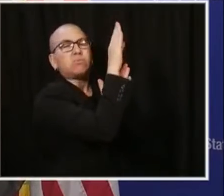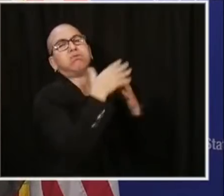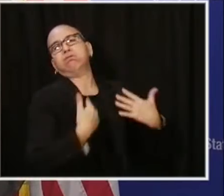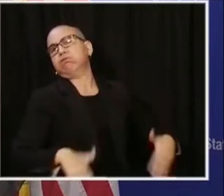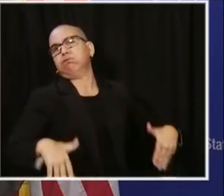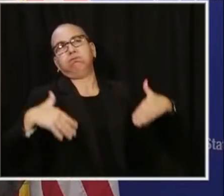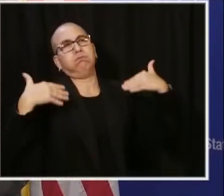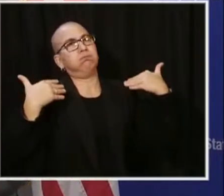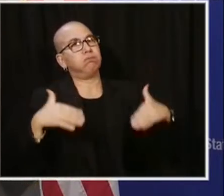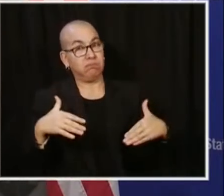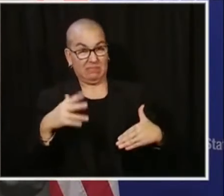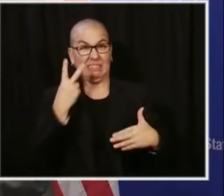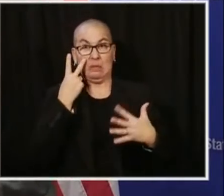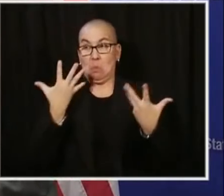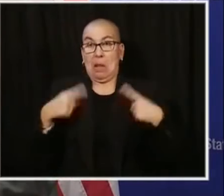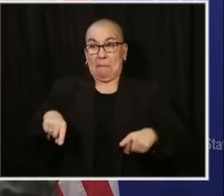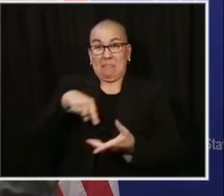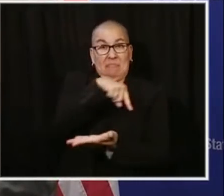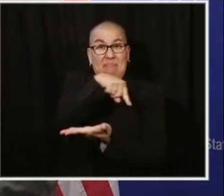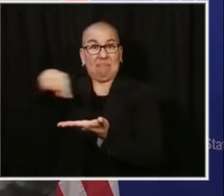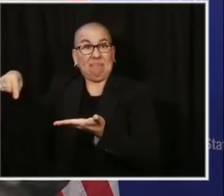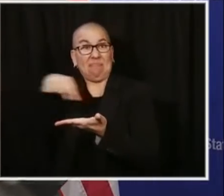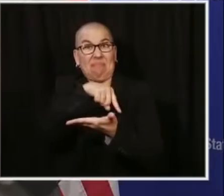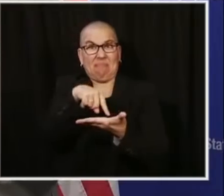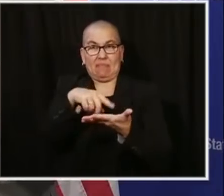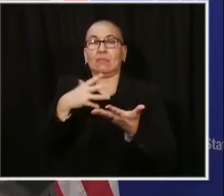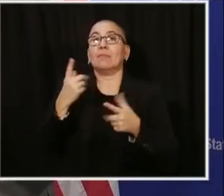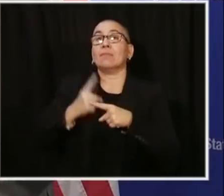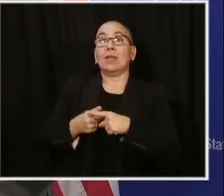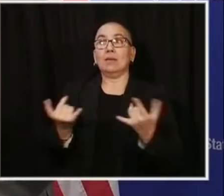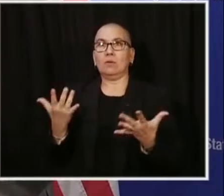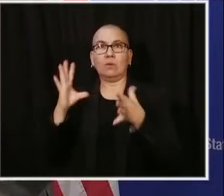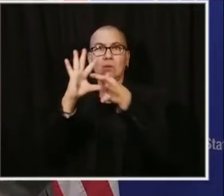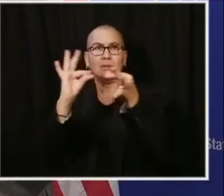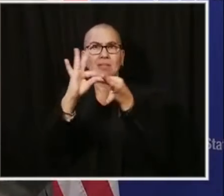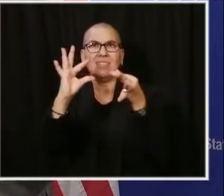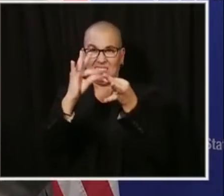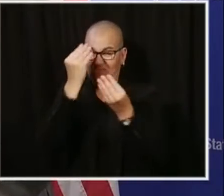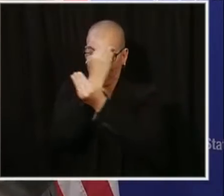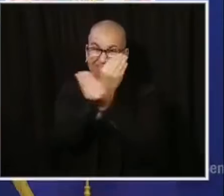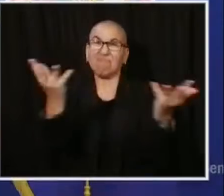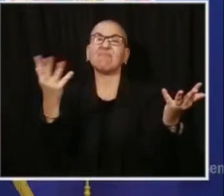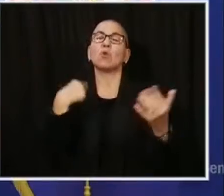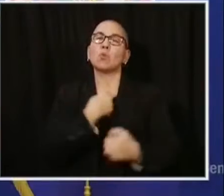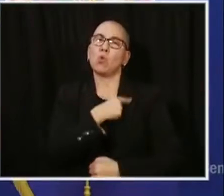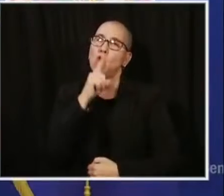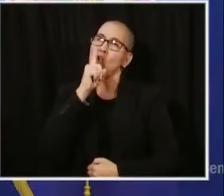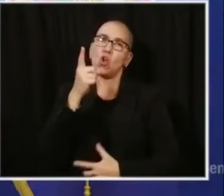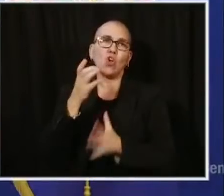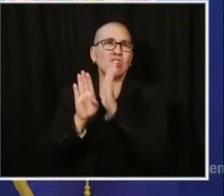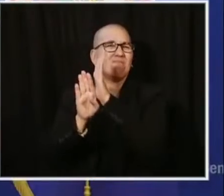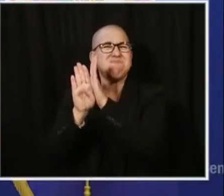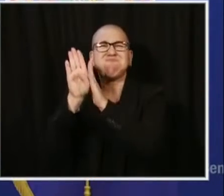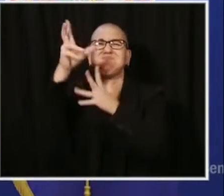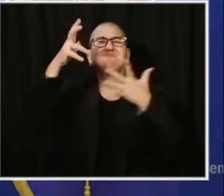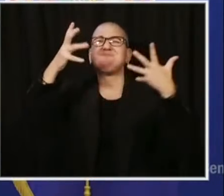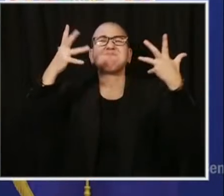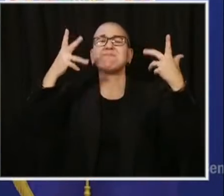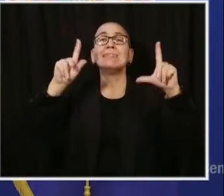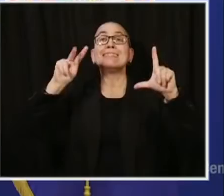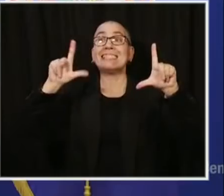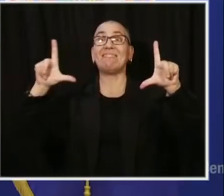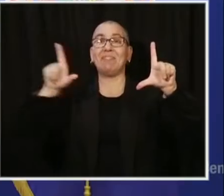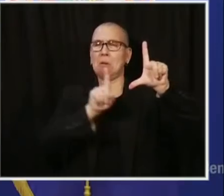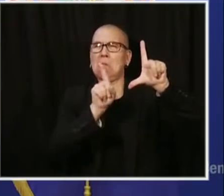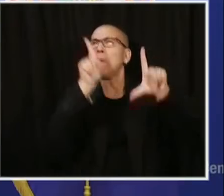happened this week to that, this line would go off the top of the television screen here because we are at 6,000 cases,